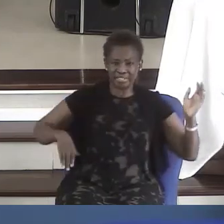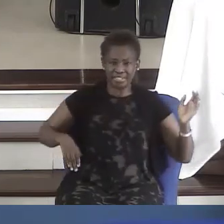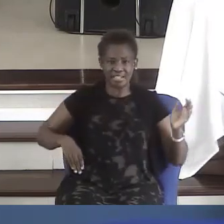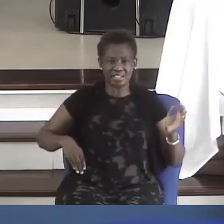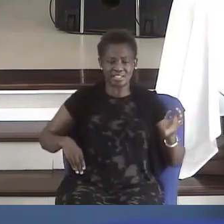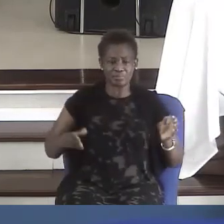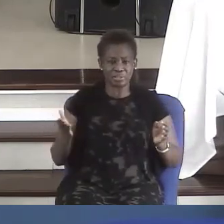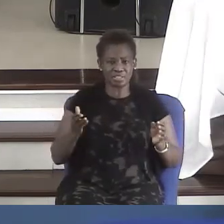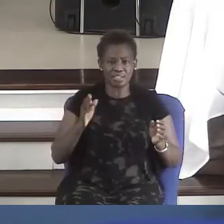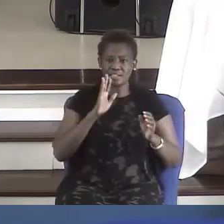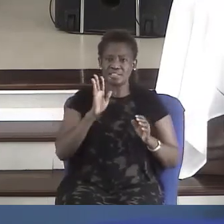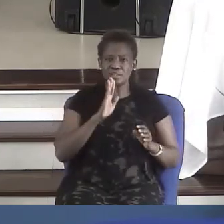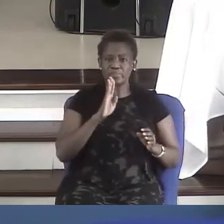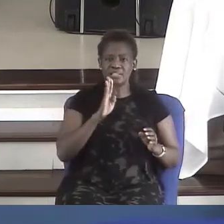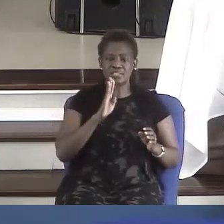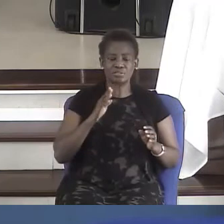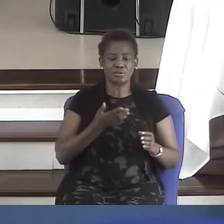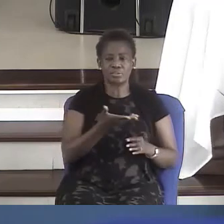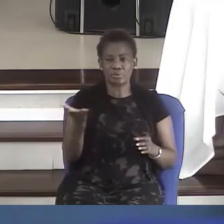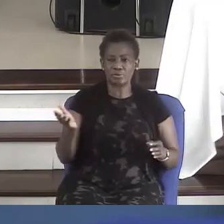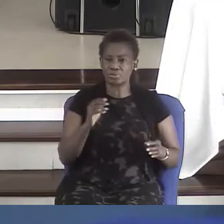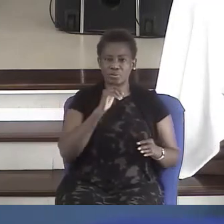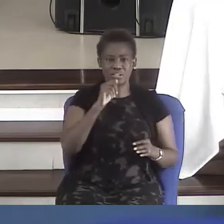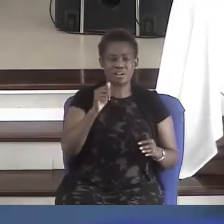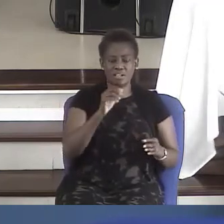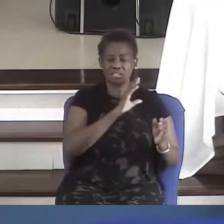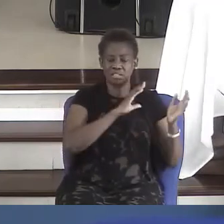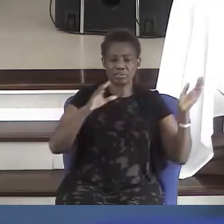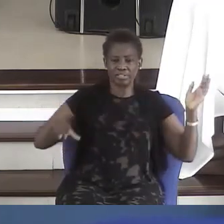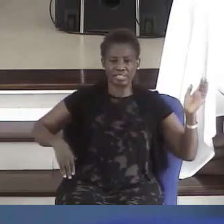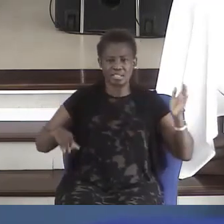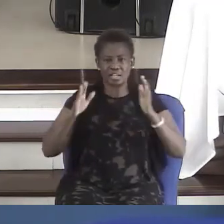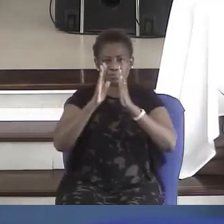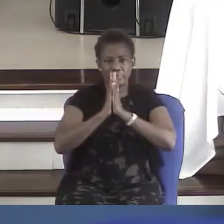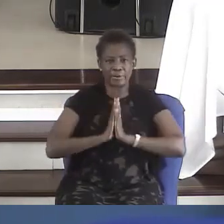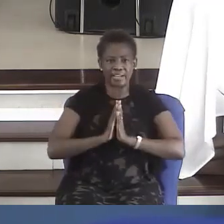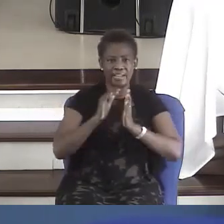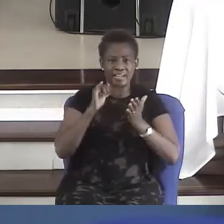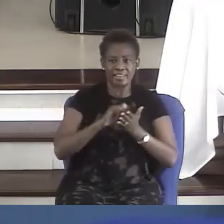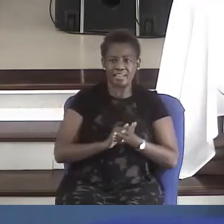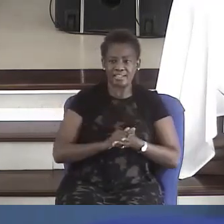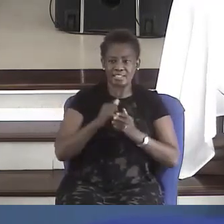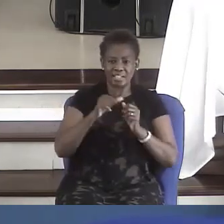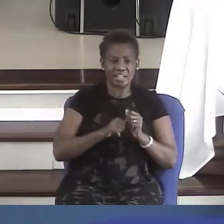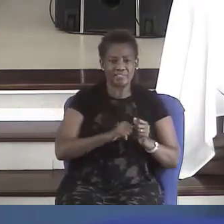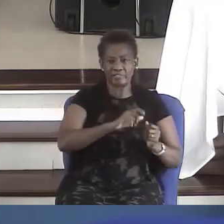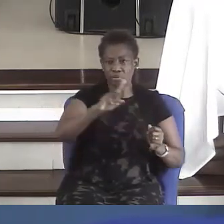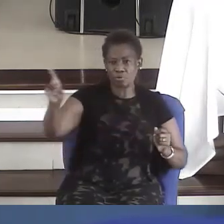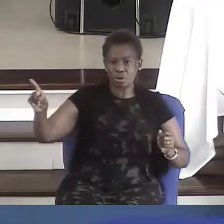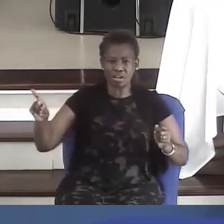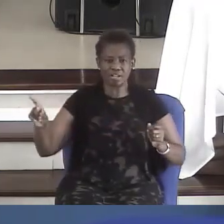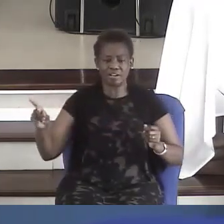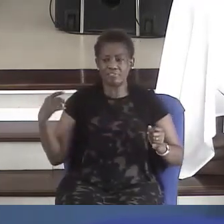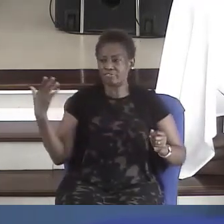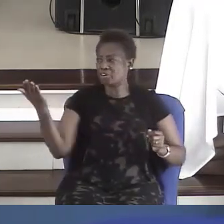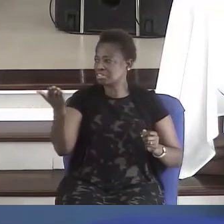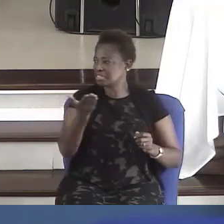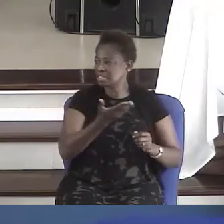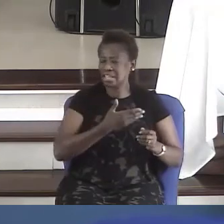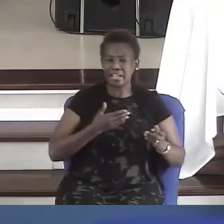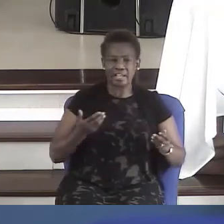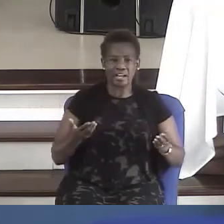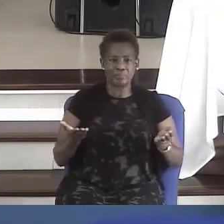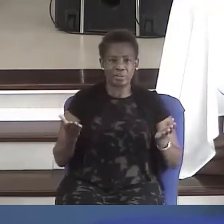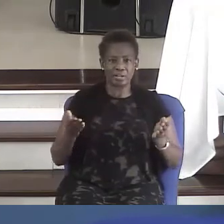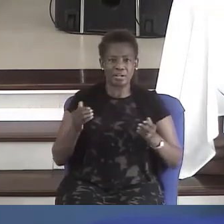today, all of us, every one of us here, will make that commitment. Lord, I want